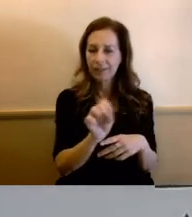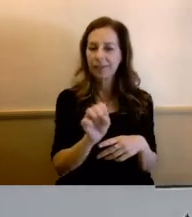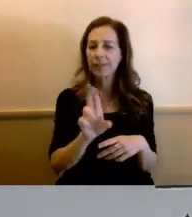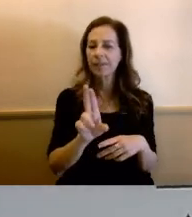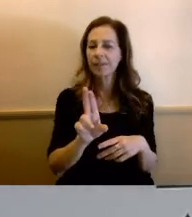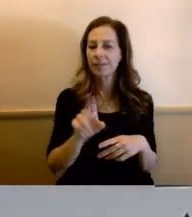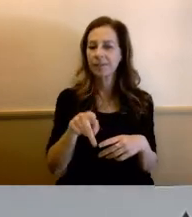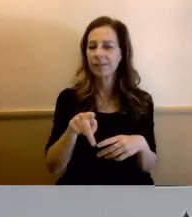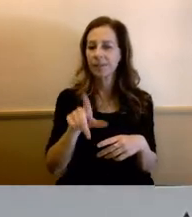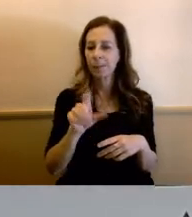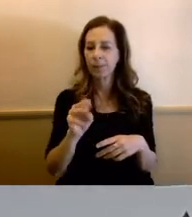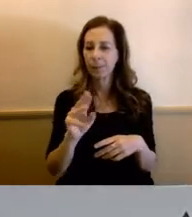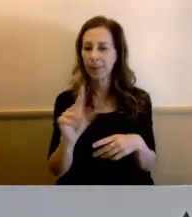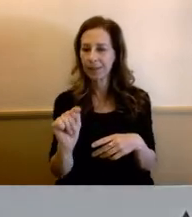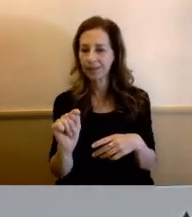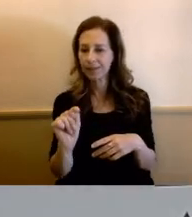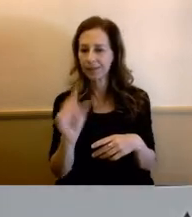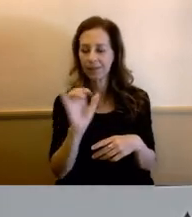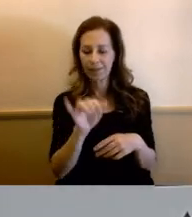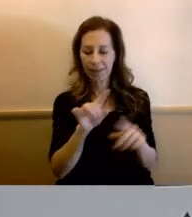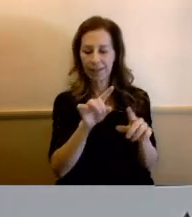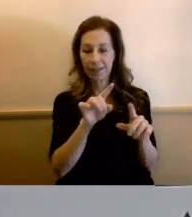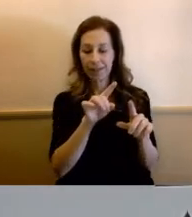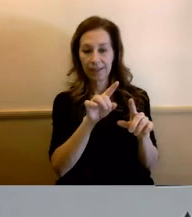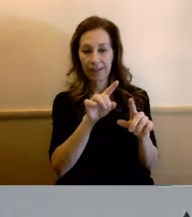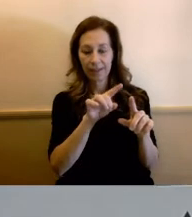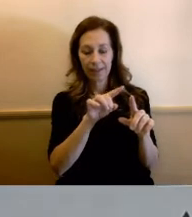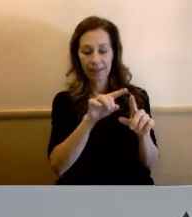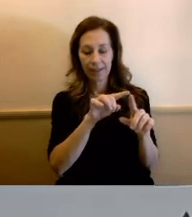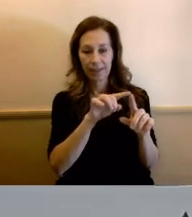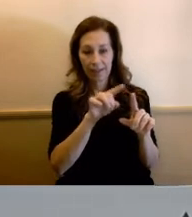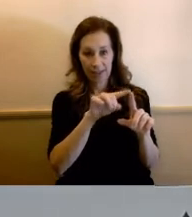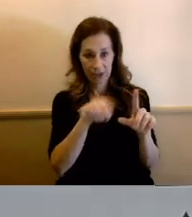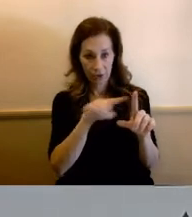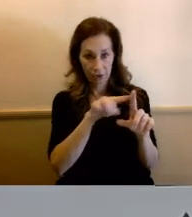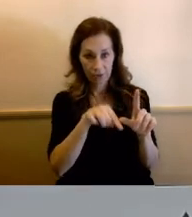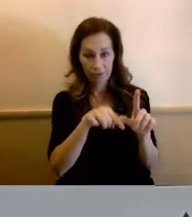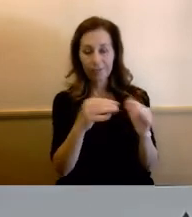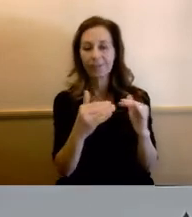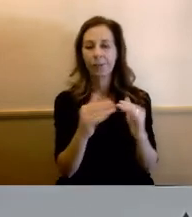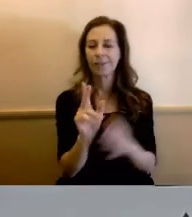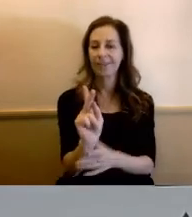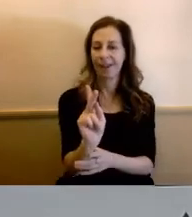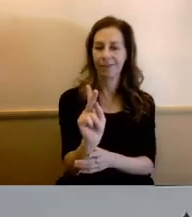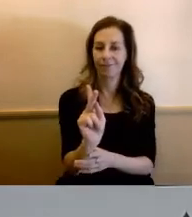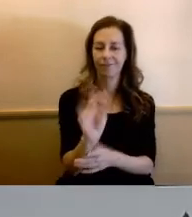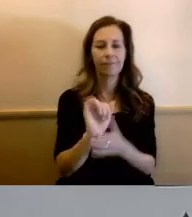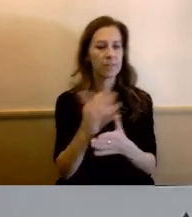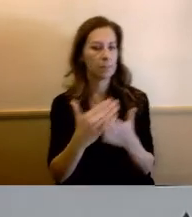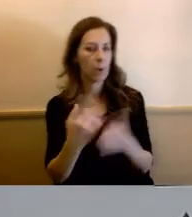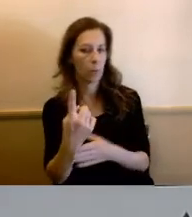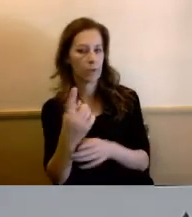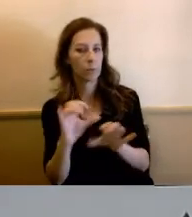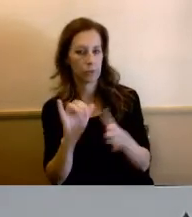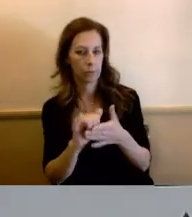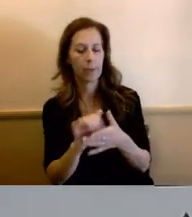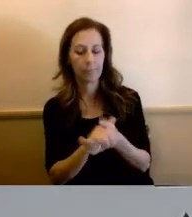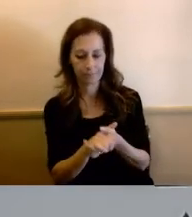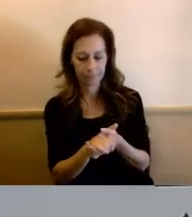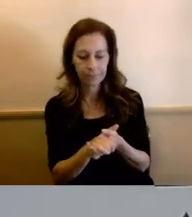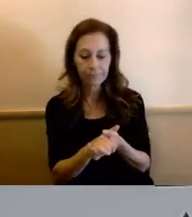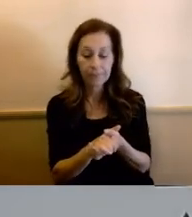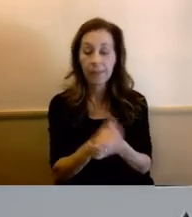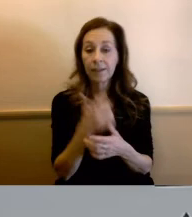k, right here. So let's go ahead and do that. So this is part 1. I can say this is part